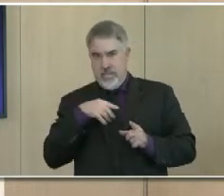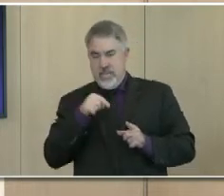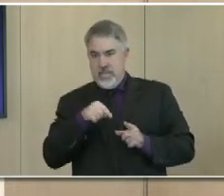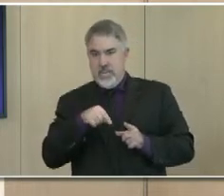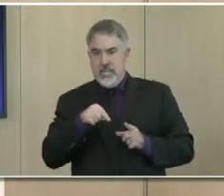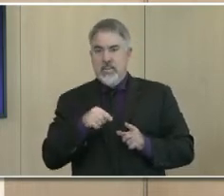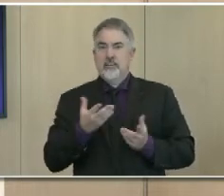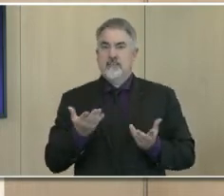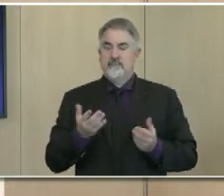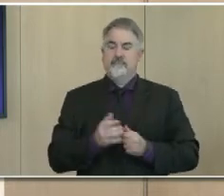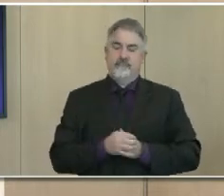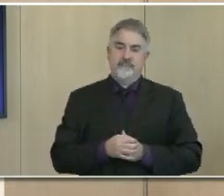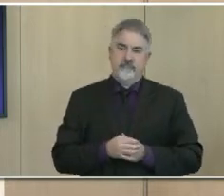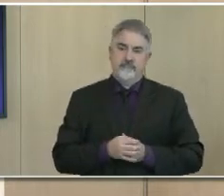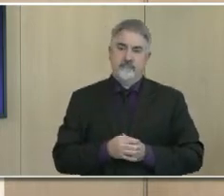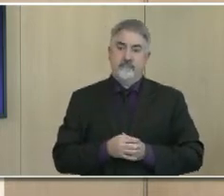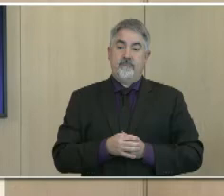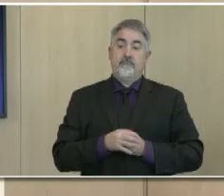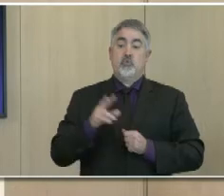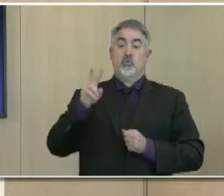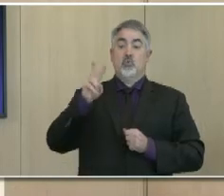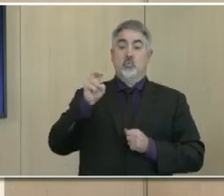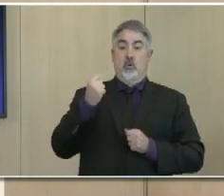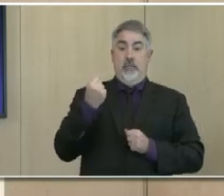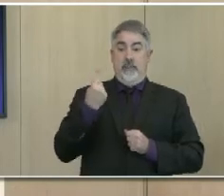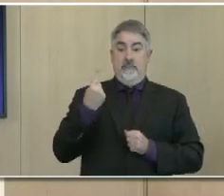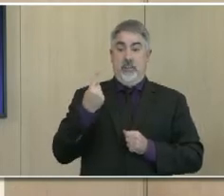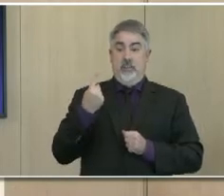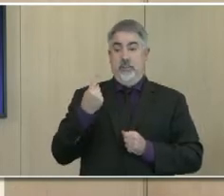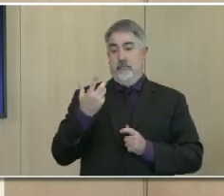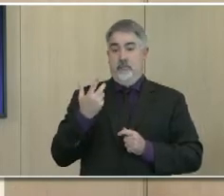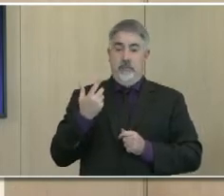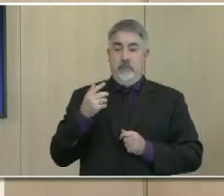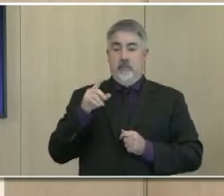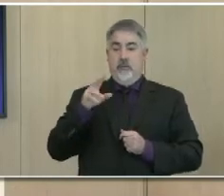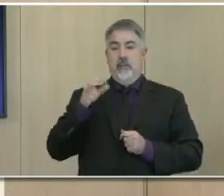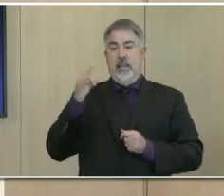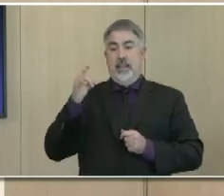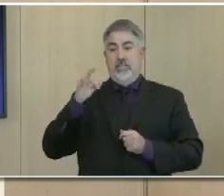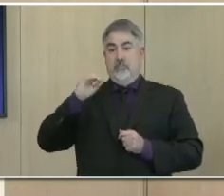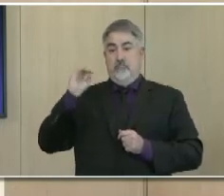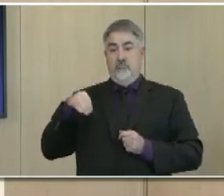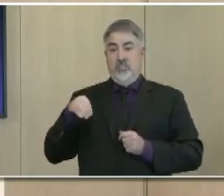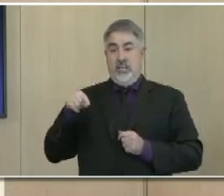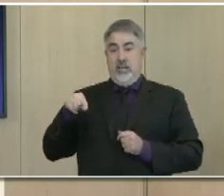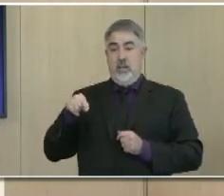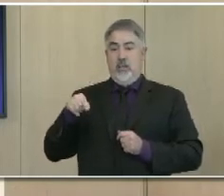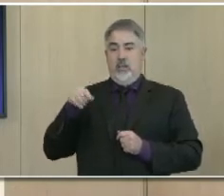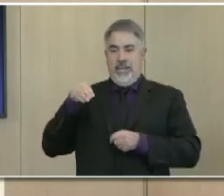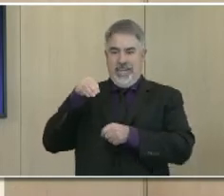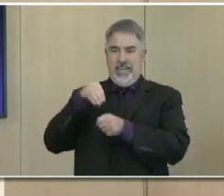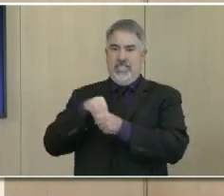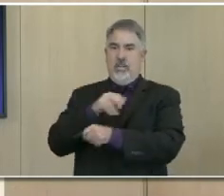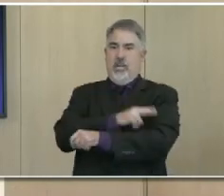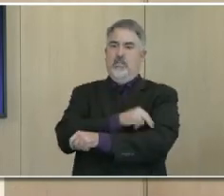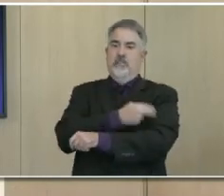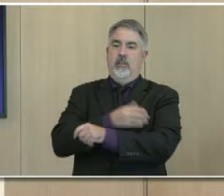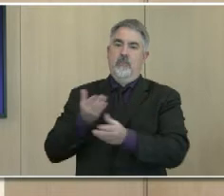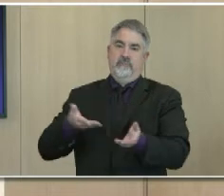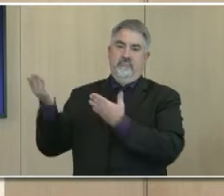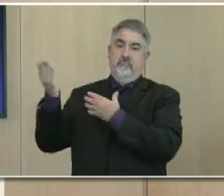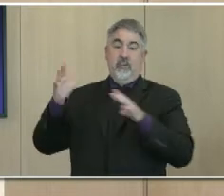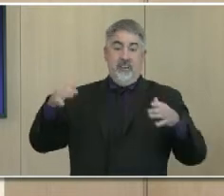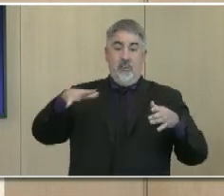male. 211, or 19%, of the total number of cases have been hospitalized.